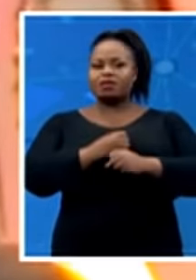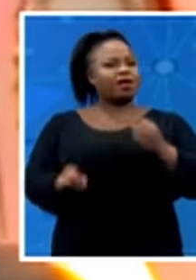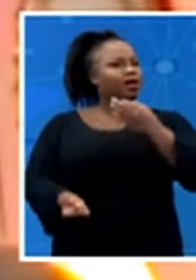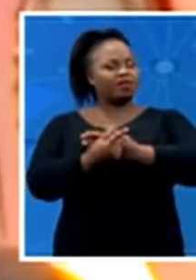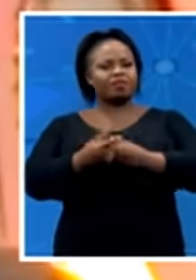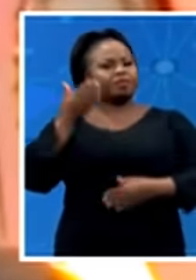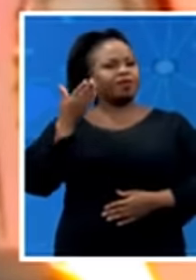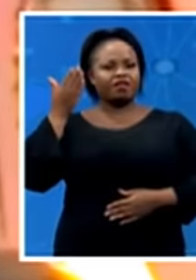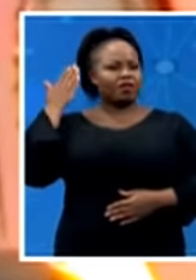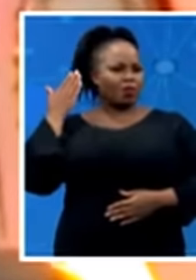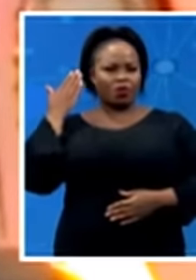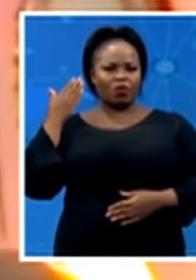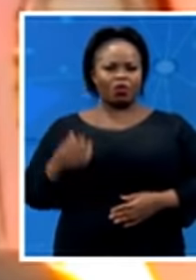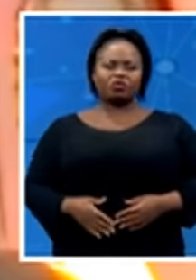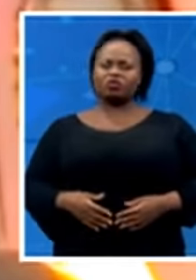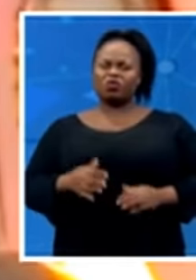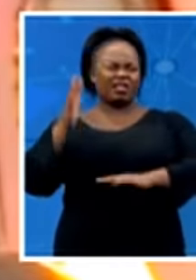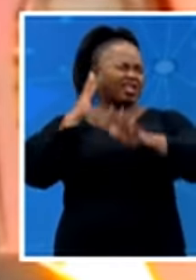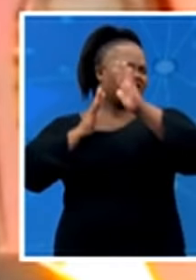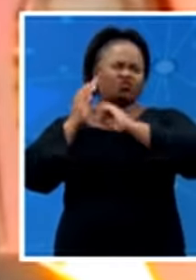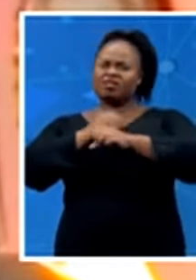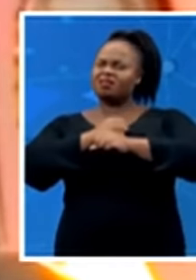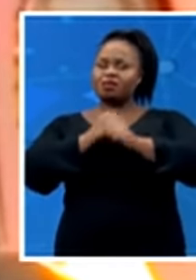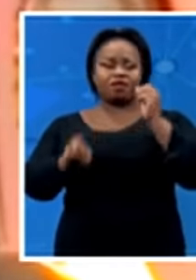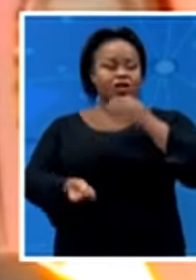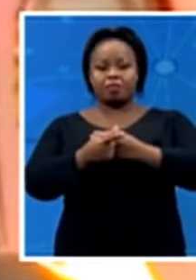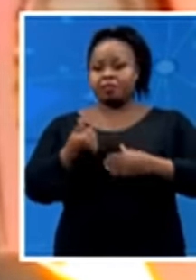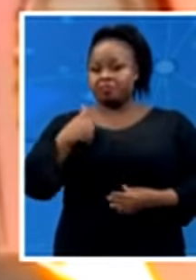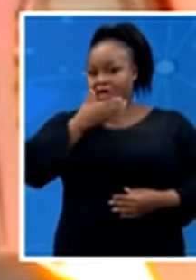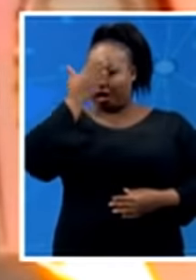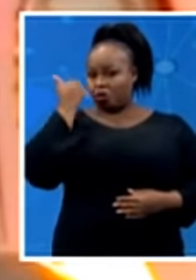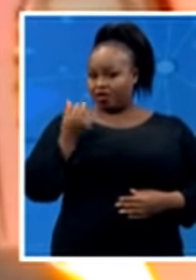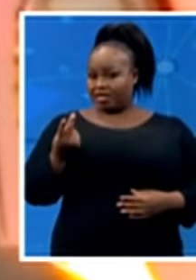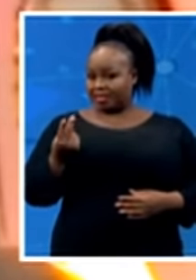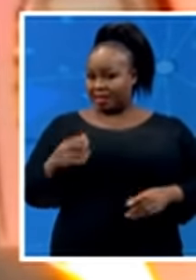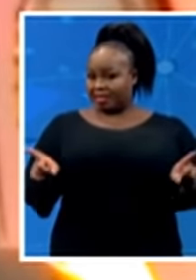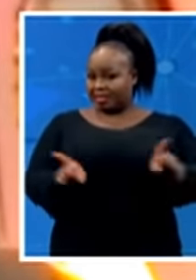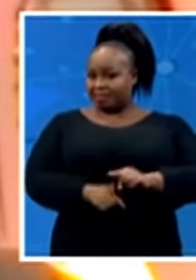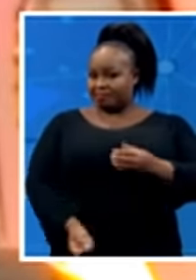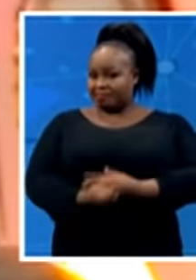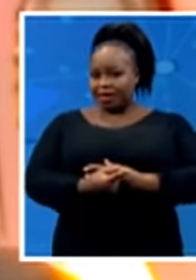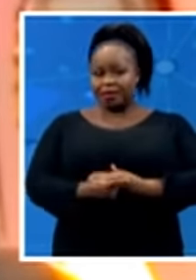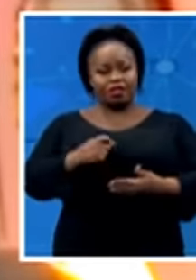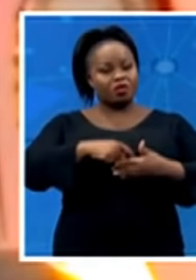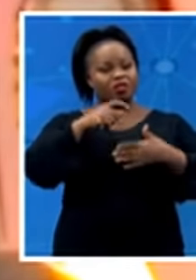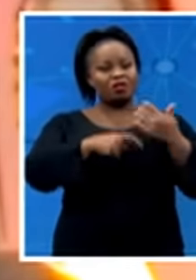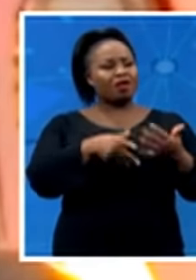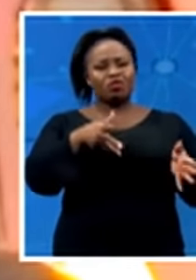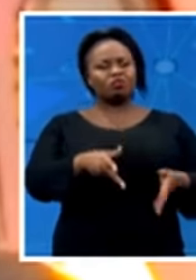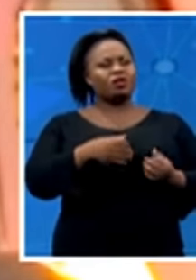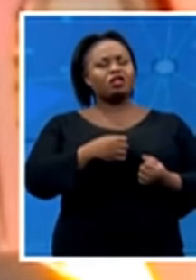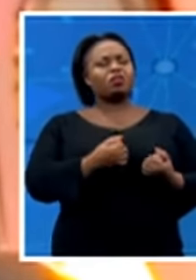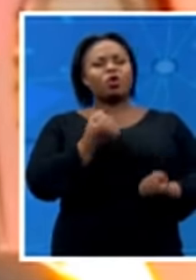history. I don't know of any similar case in any comparable jurisdiction. And God willing, may we never